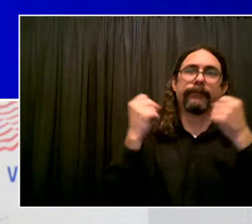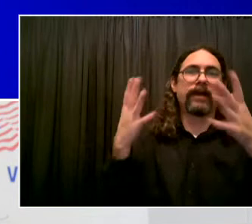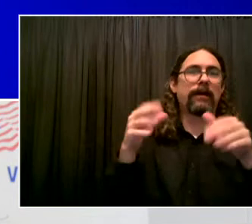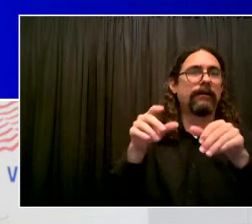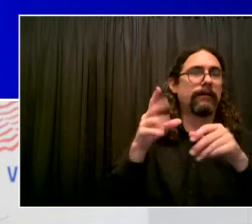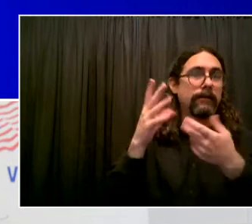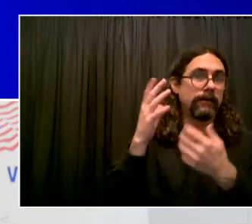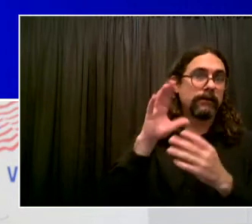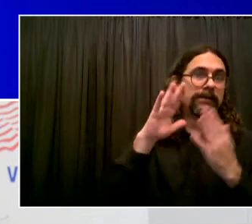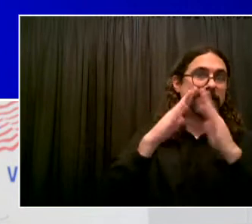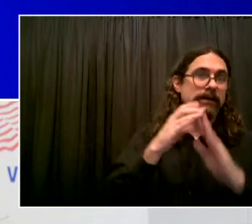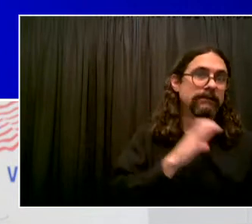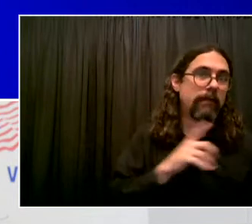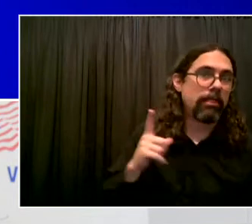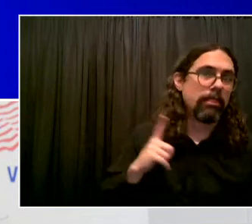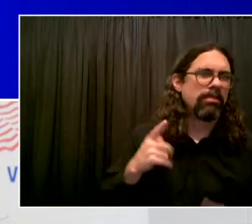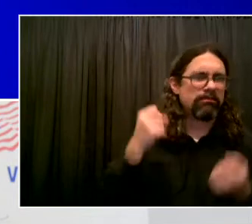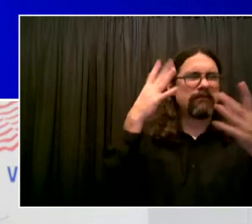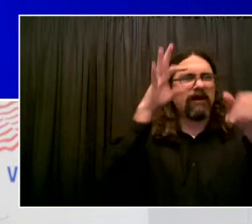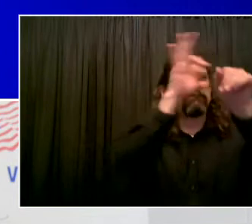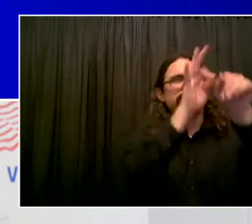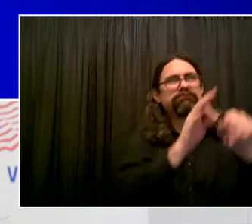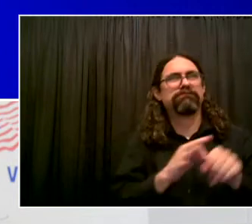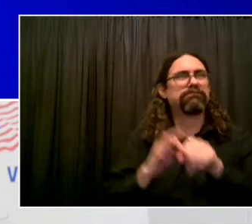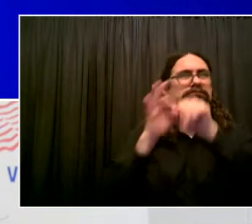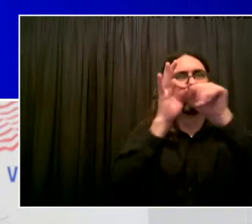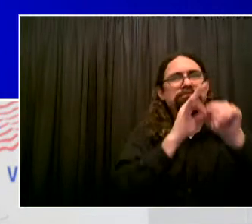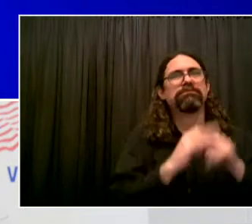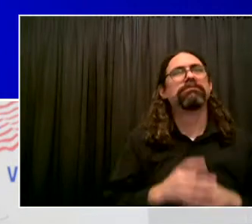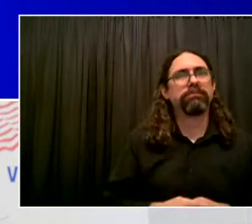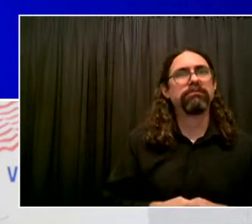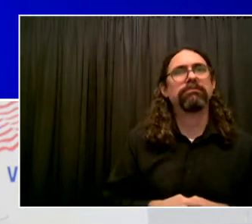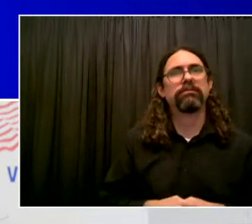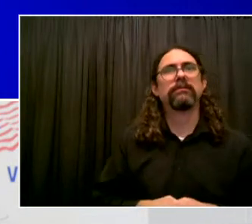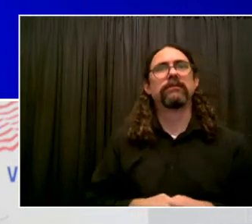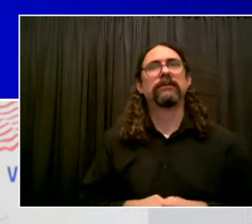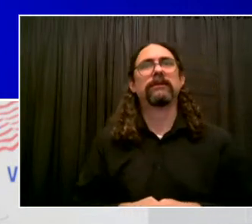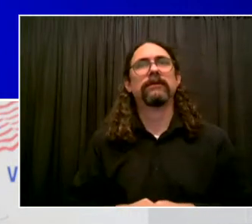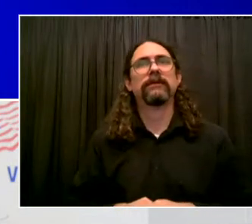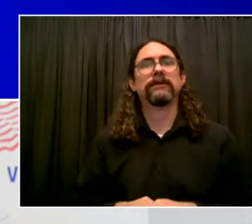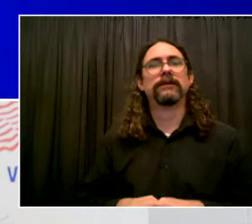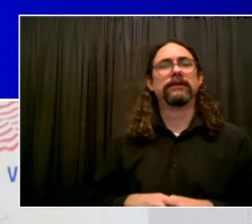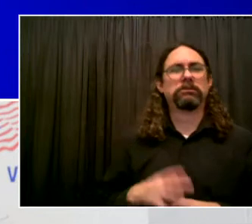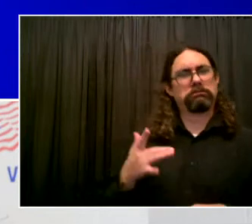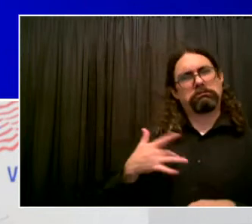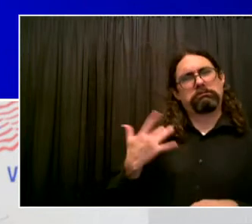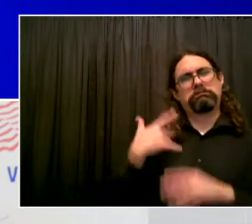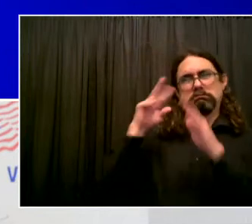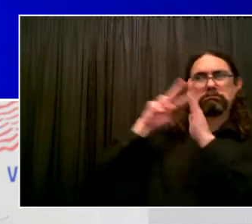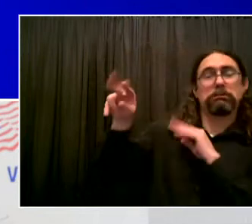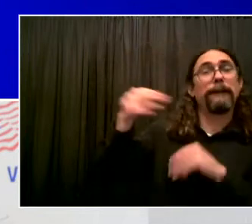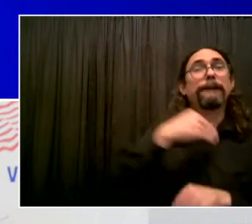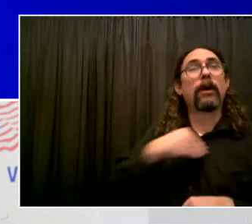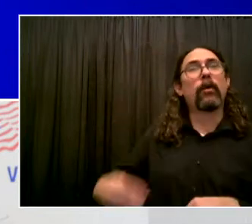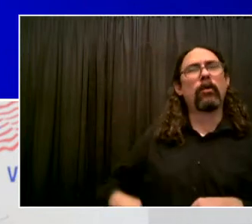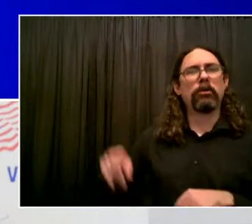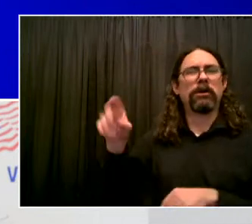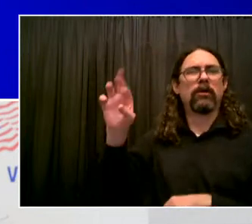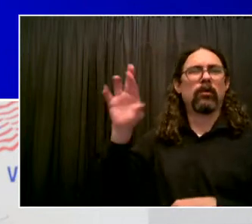with him on a strong transition. But I also don't want folks to forget the ballot measures that are on the ballot. 5 important ballot